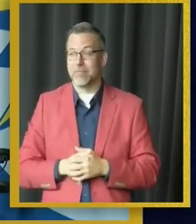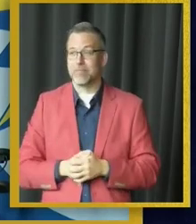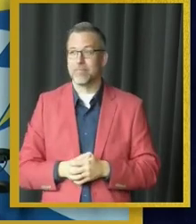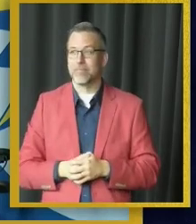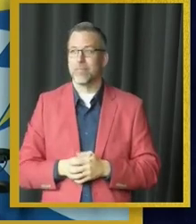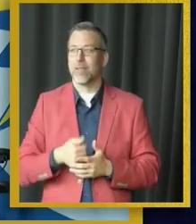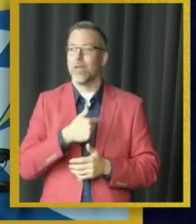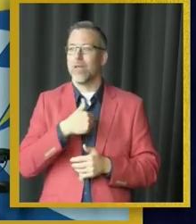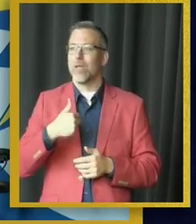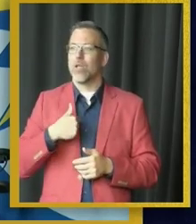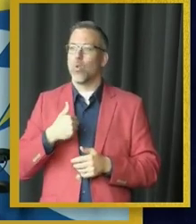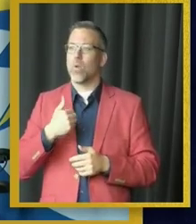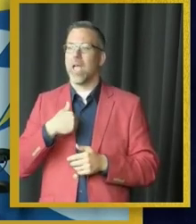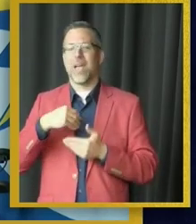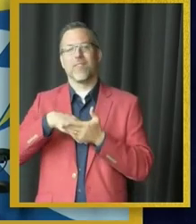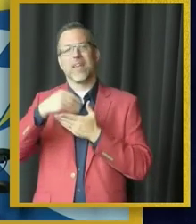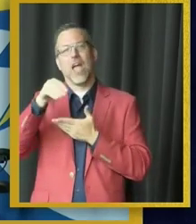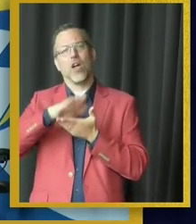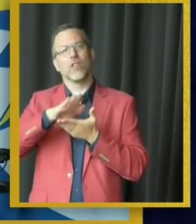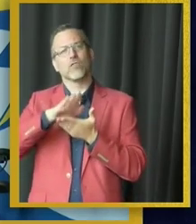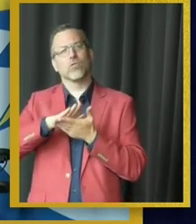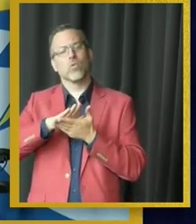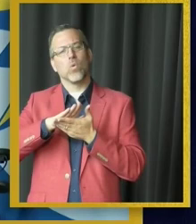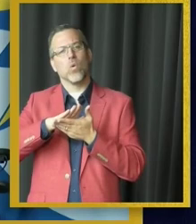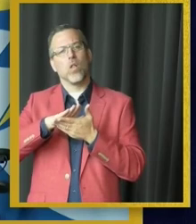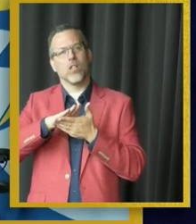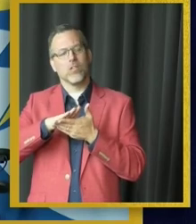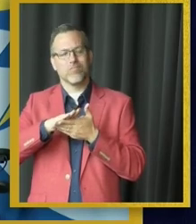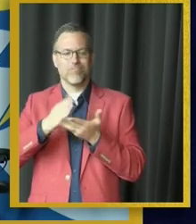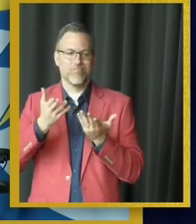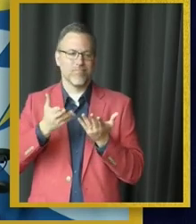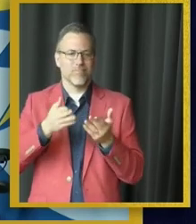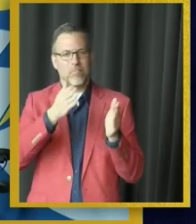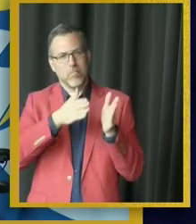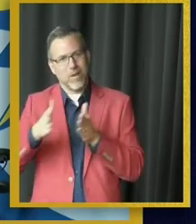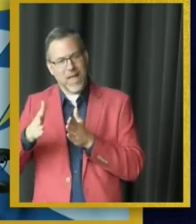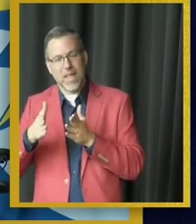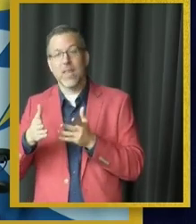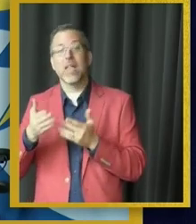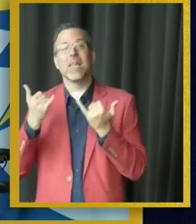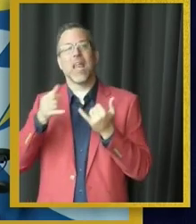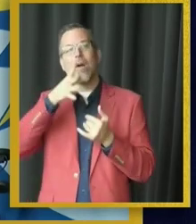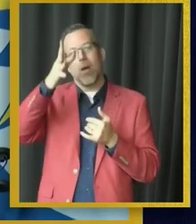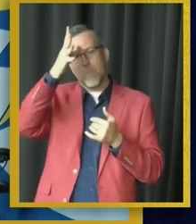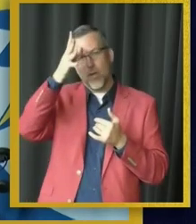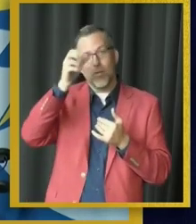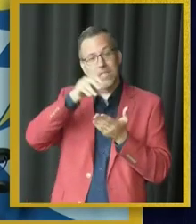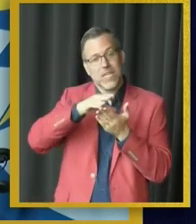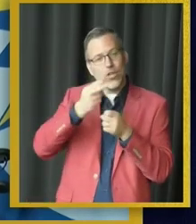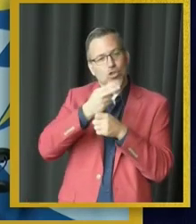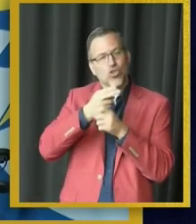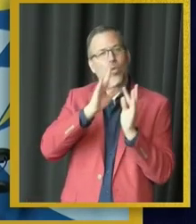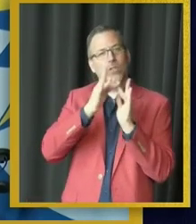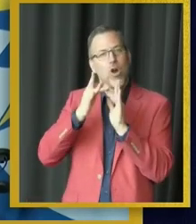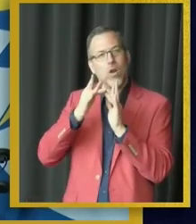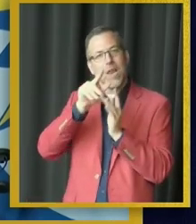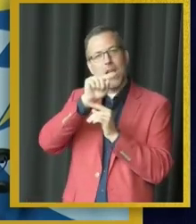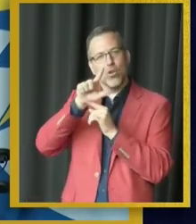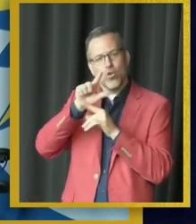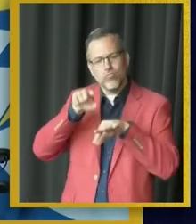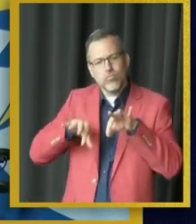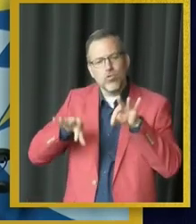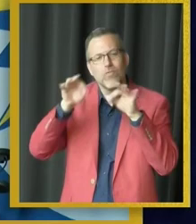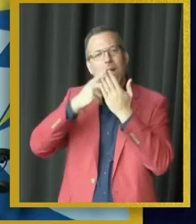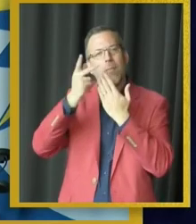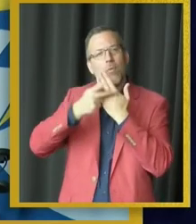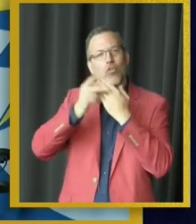And we created an out-of-school locator, a database for families across our city. Parents can use this online tool to find programs from